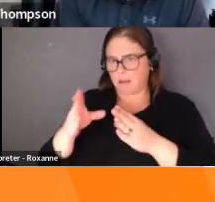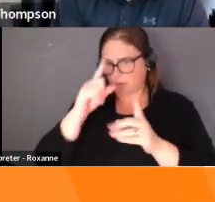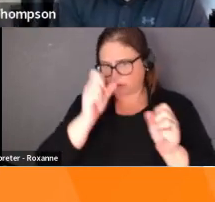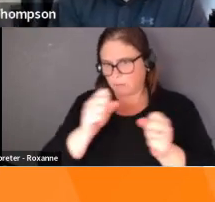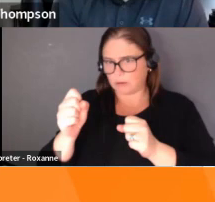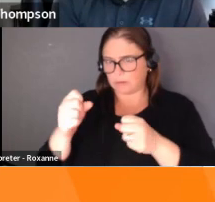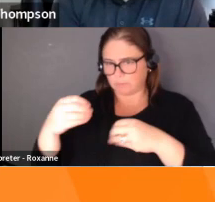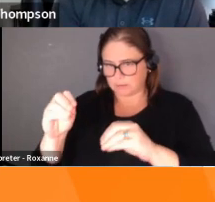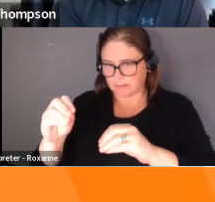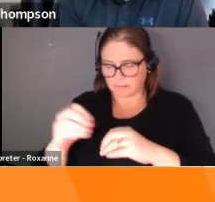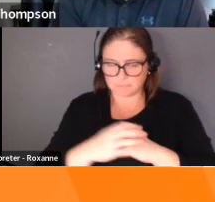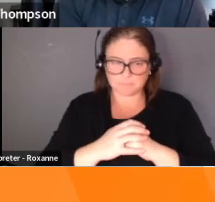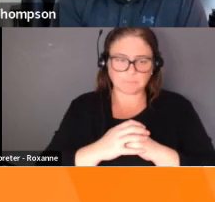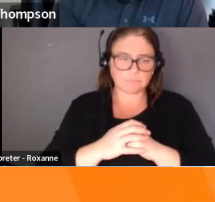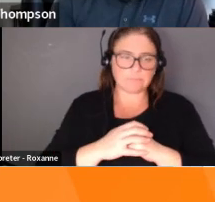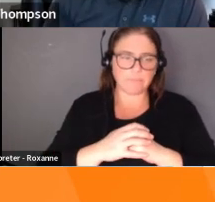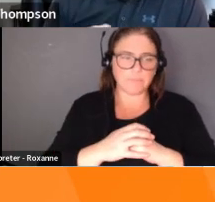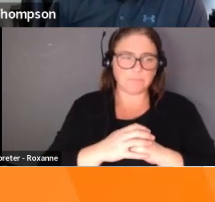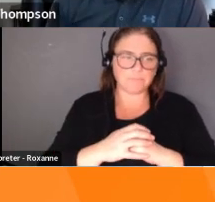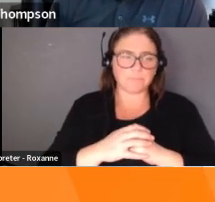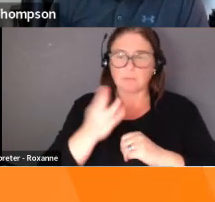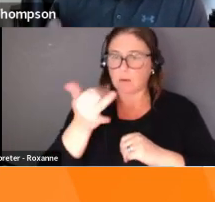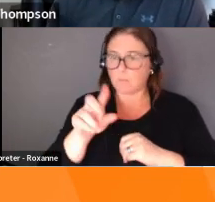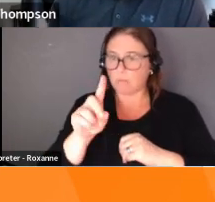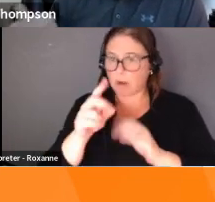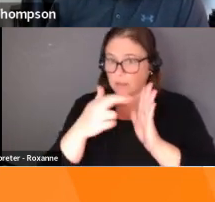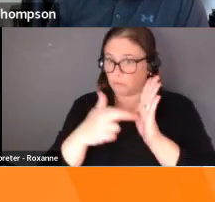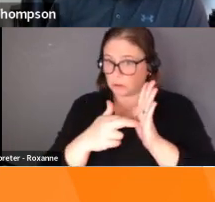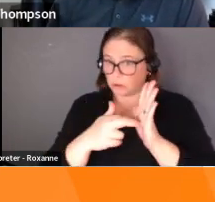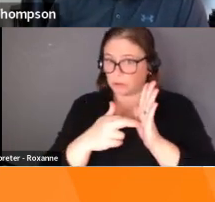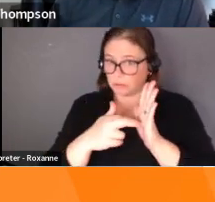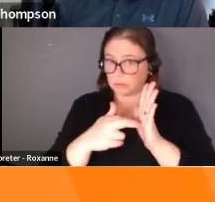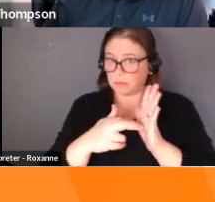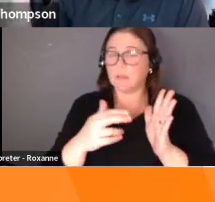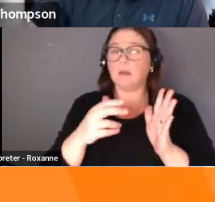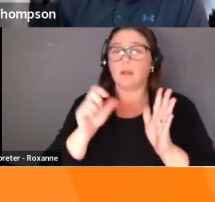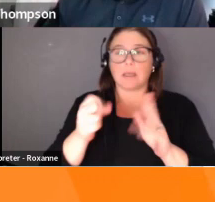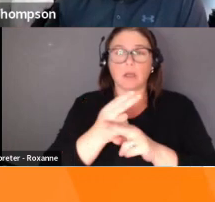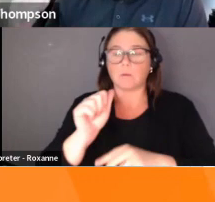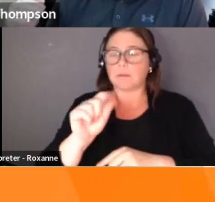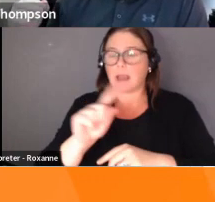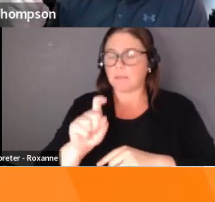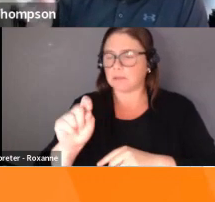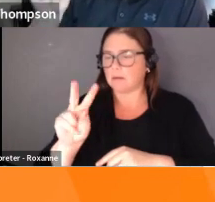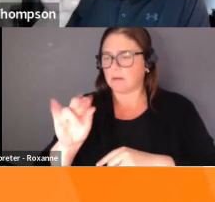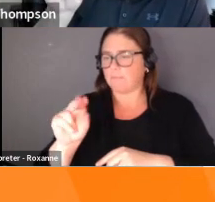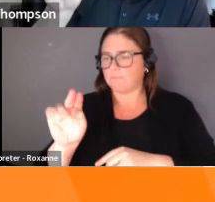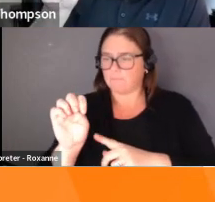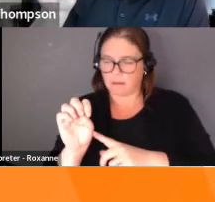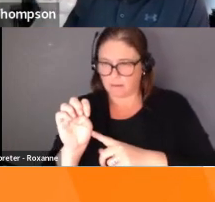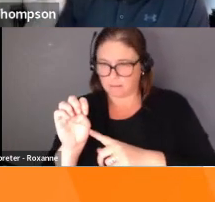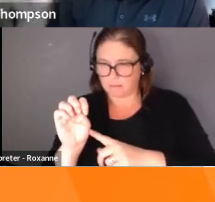For brand registered people, we can also use something called Amazon Vine. And if you've ever seen reviews on Amazon, you'll